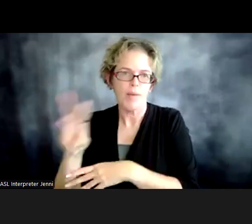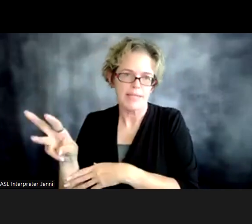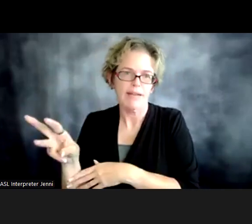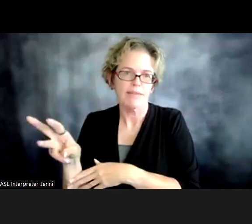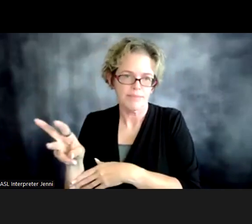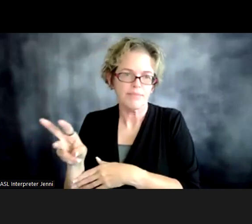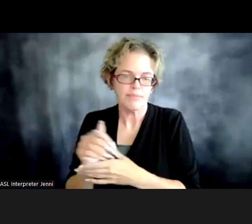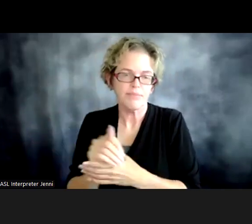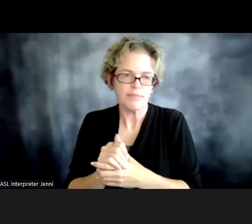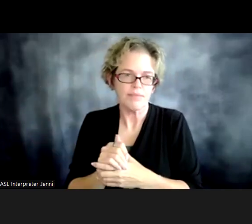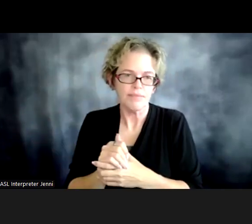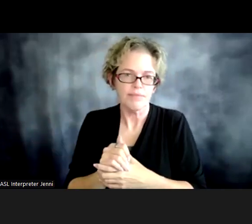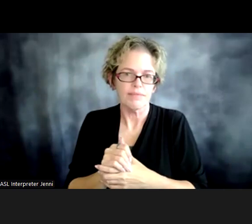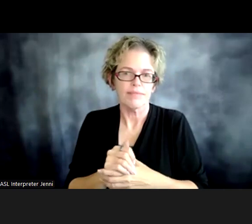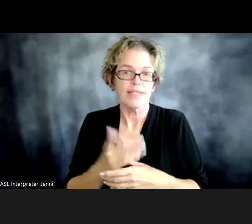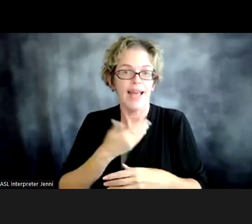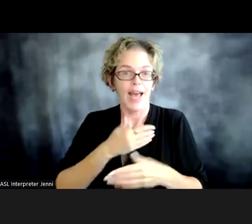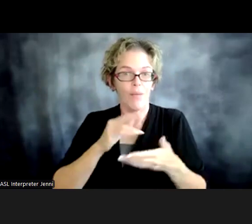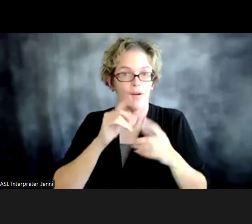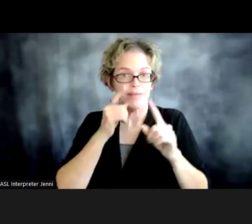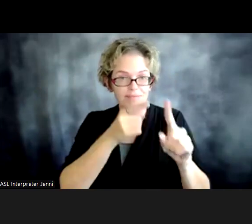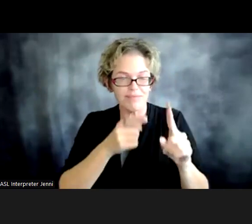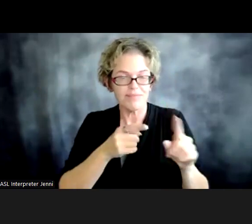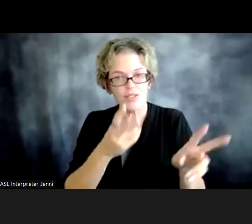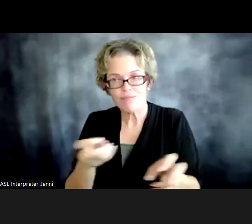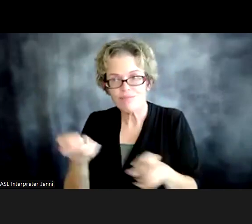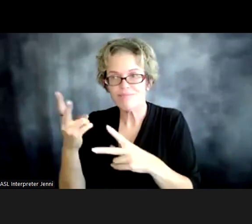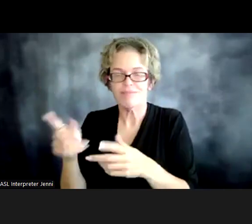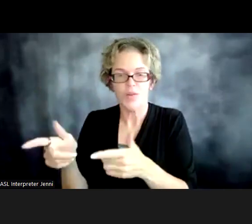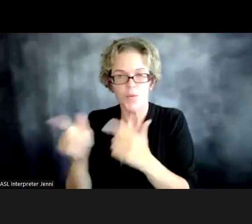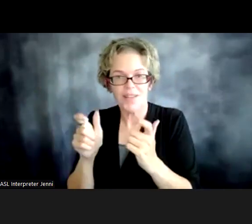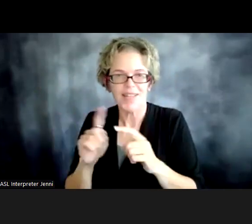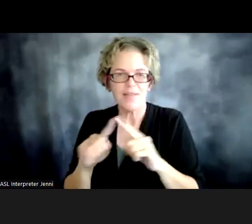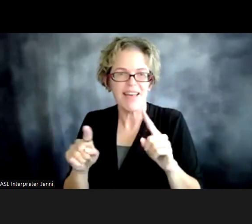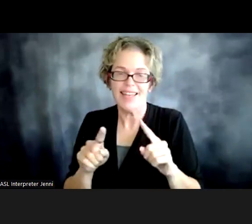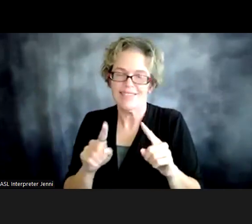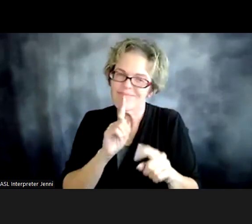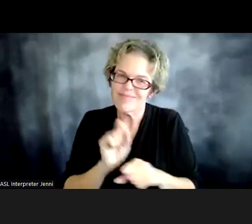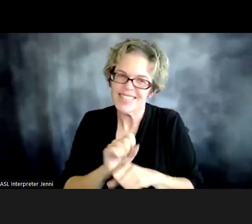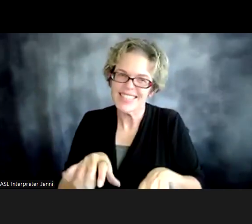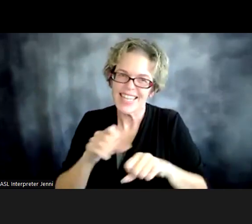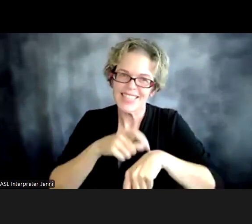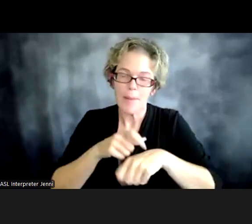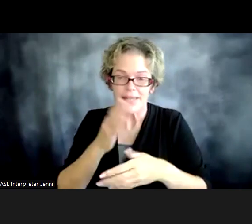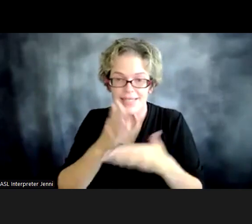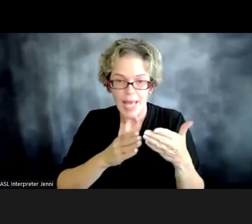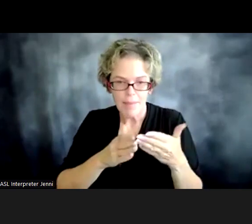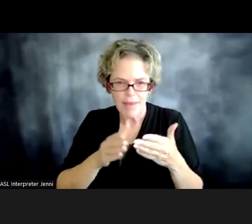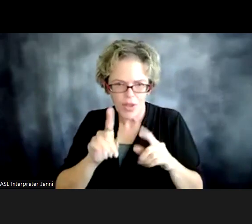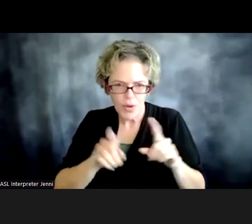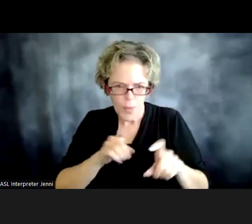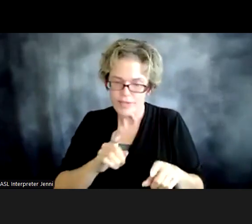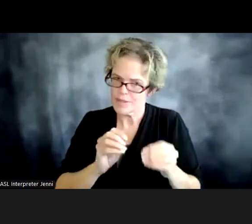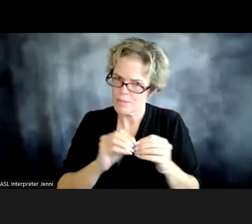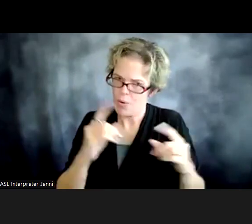So our intention is to get that up quickly, Lychee, but that does take some time. Some of these questions are more complicated,